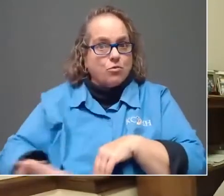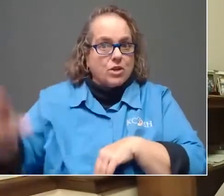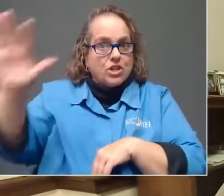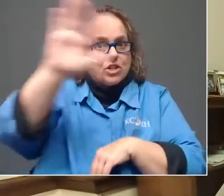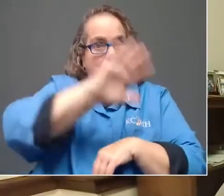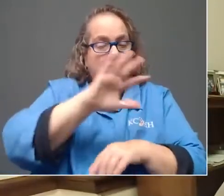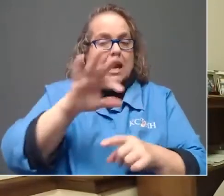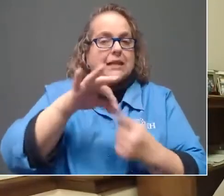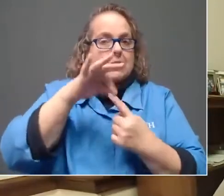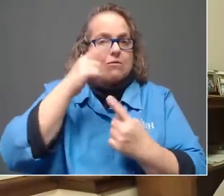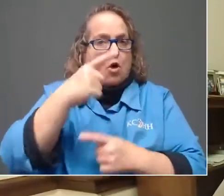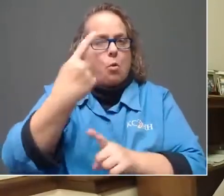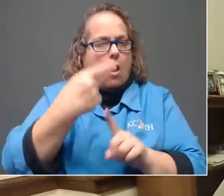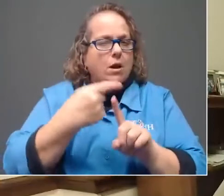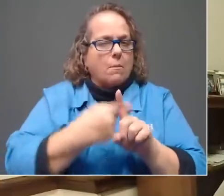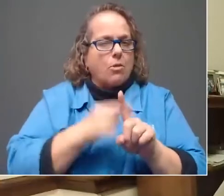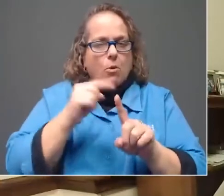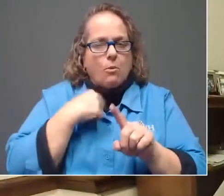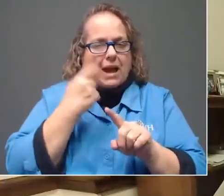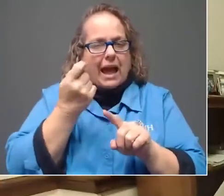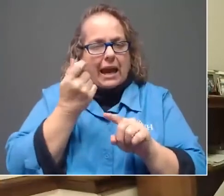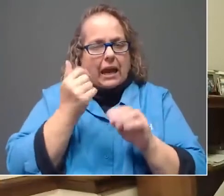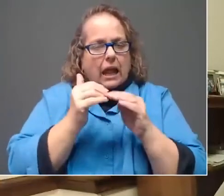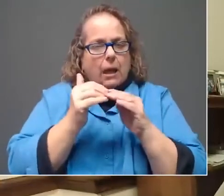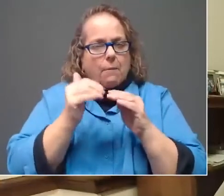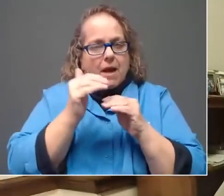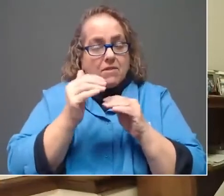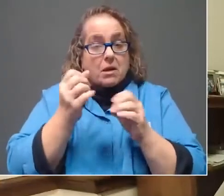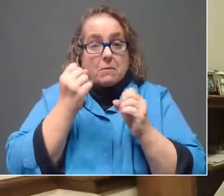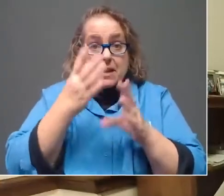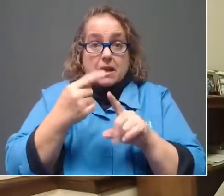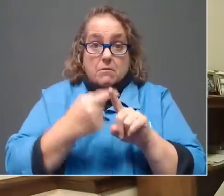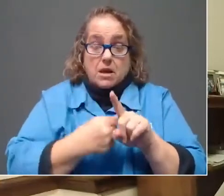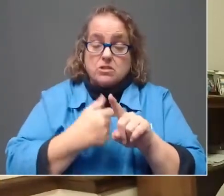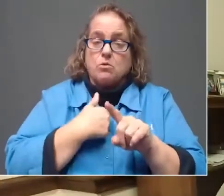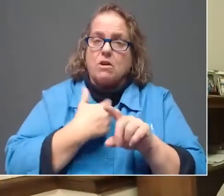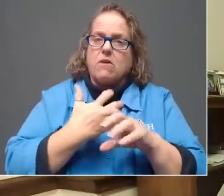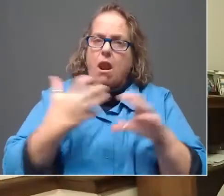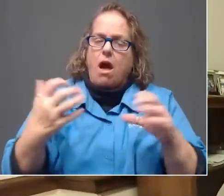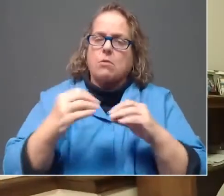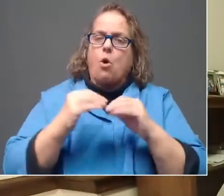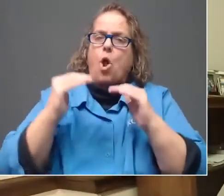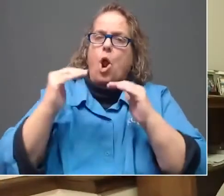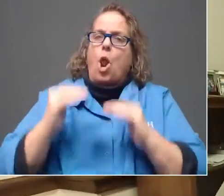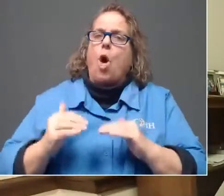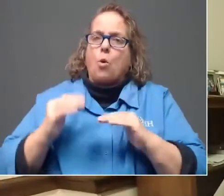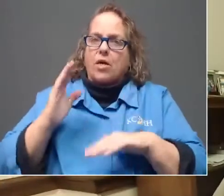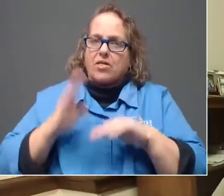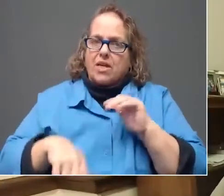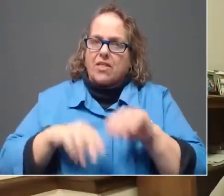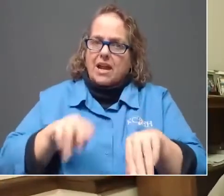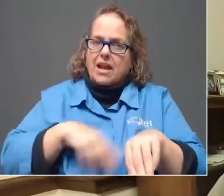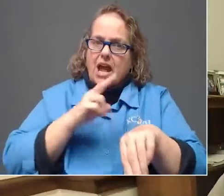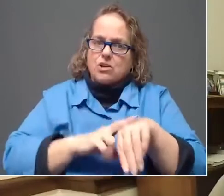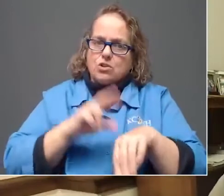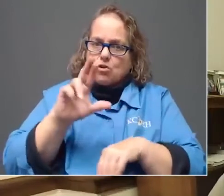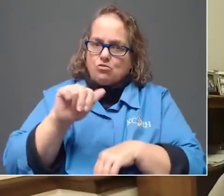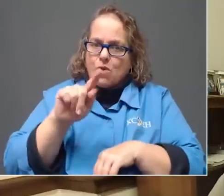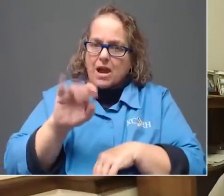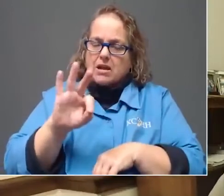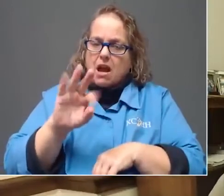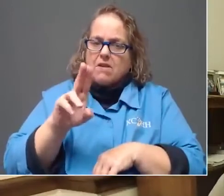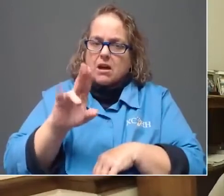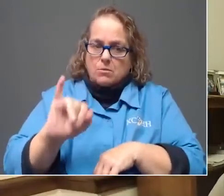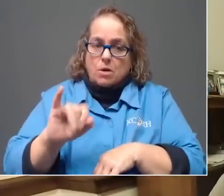a tiny bit above. Many months we've been significantly lower than the national rate. So we're very proud